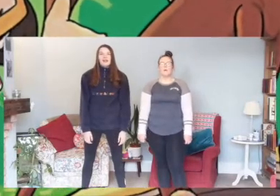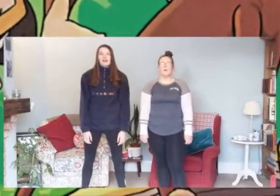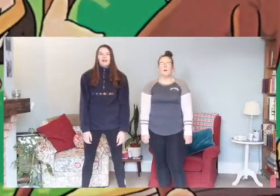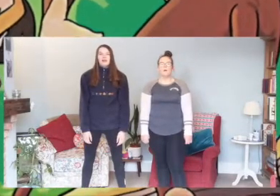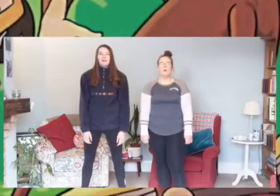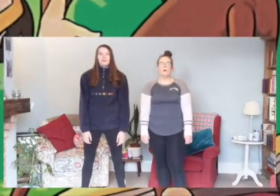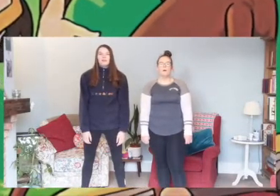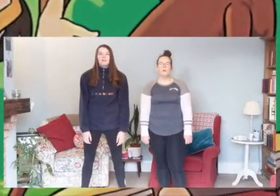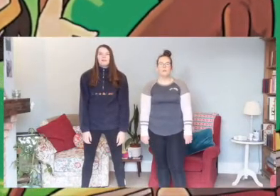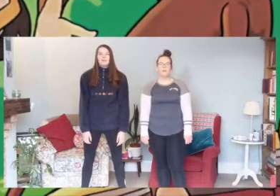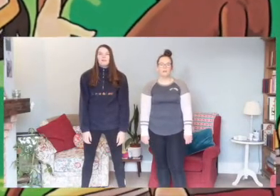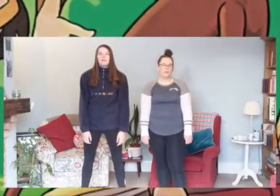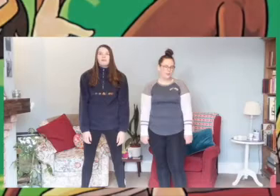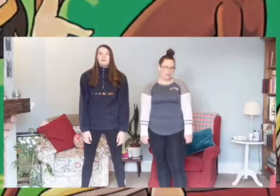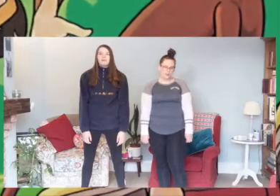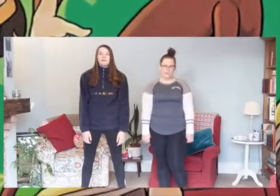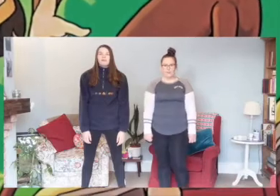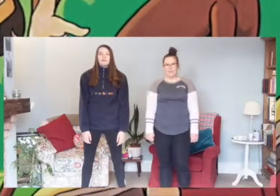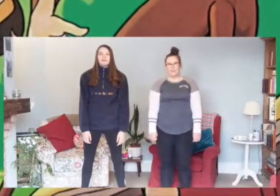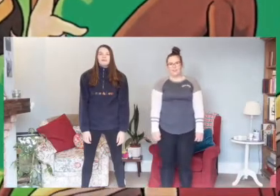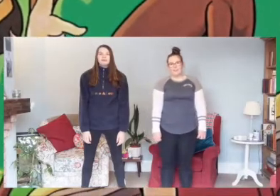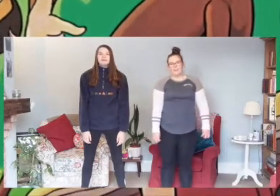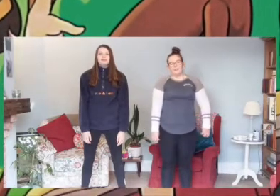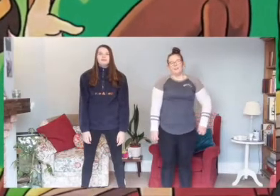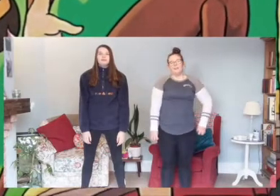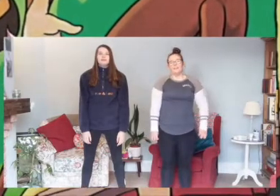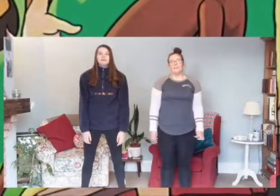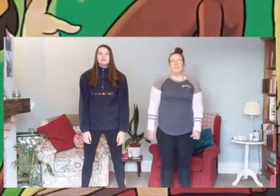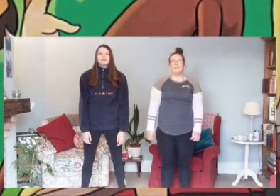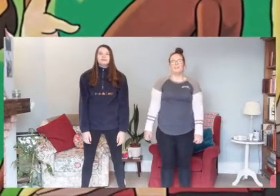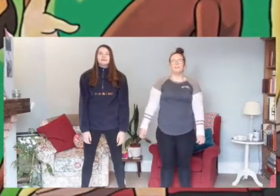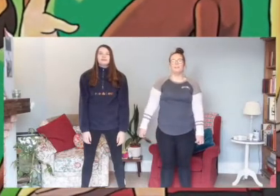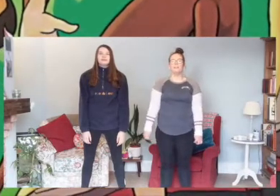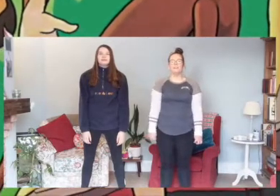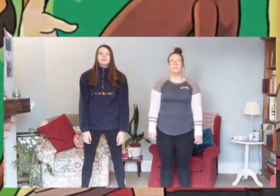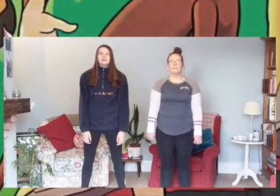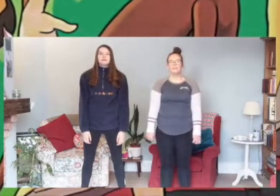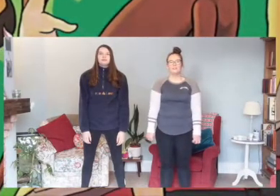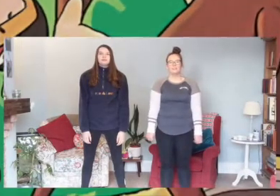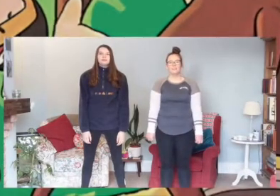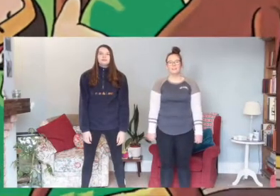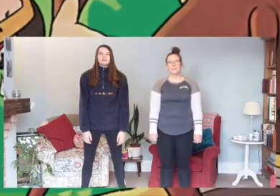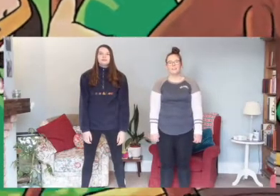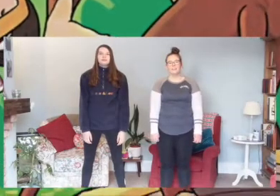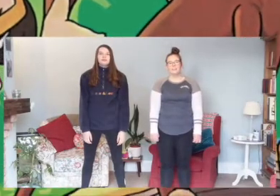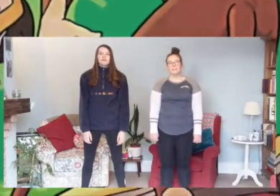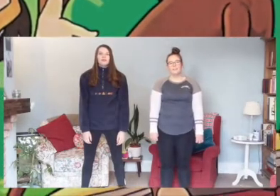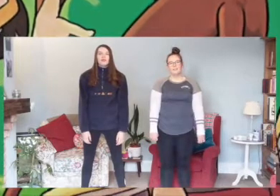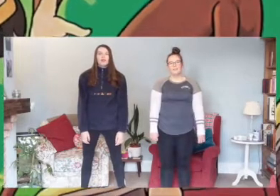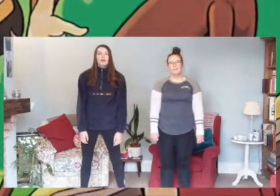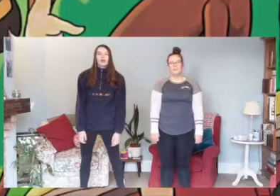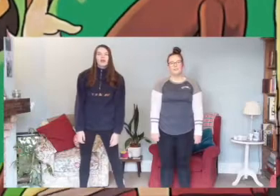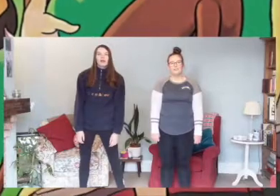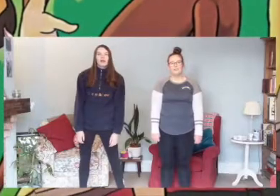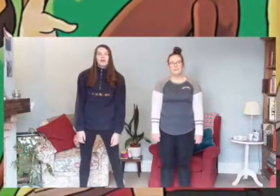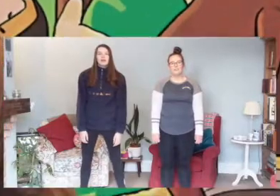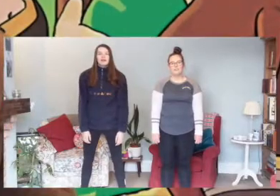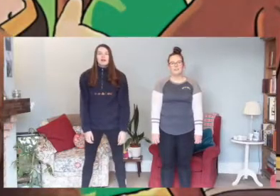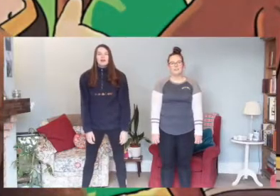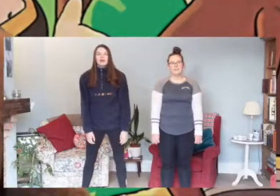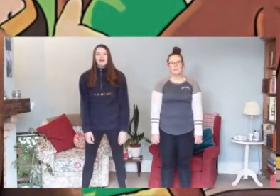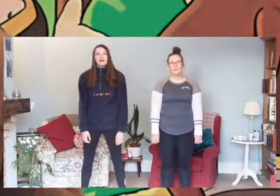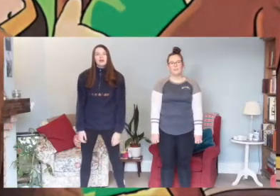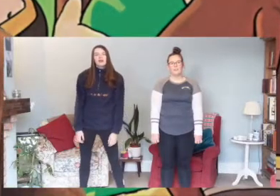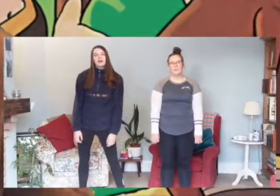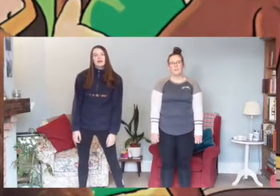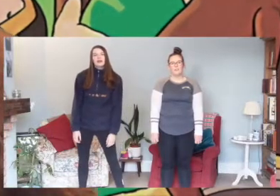carry things, so I put it in my mouth and forgot and chewed it. Lovely flavour though, delicious."